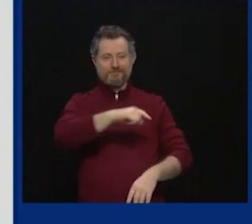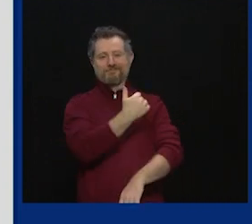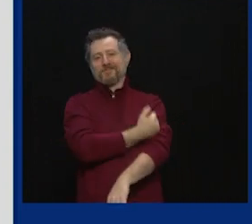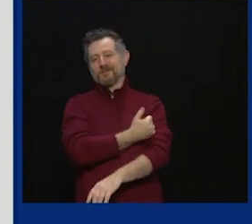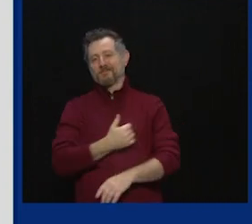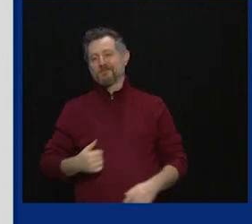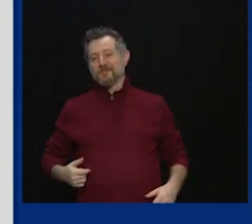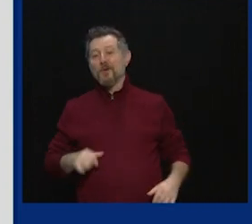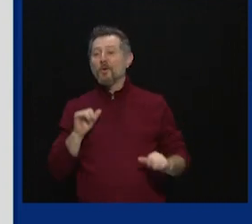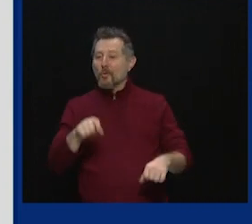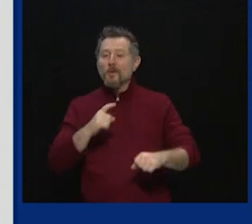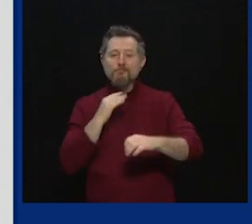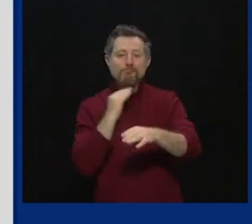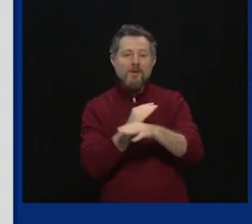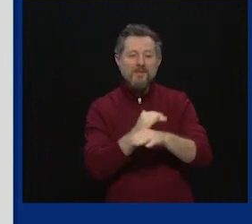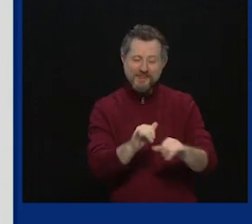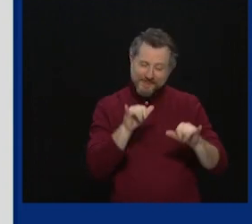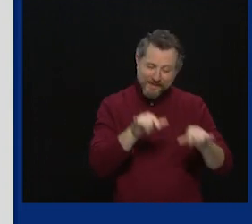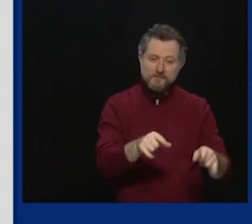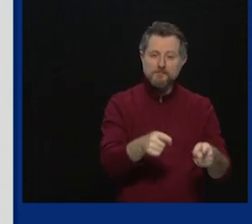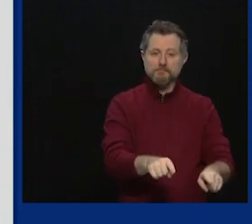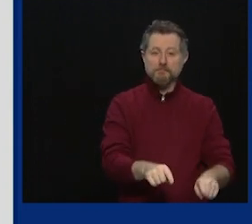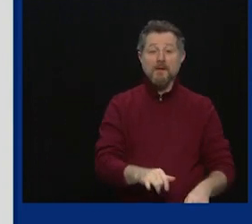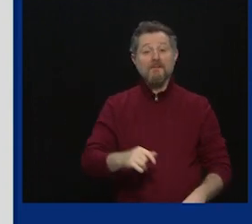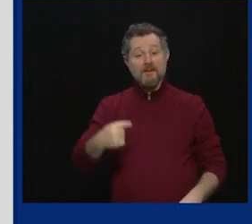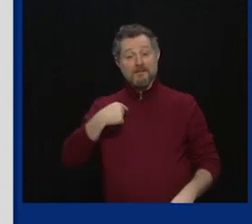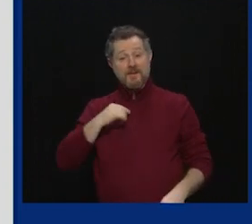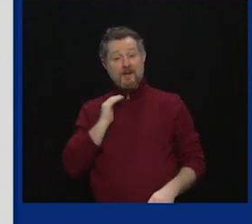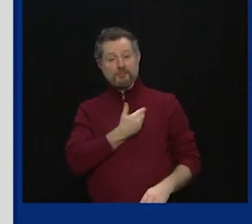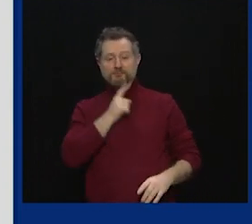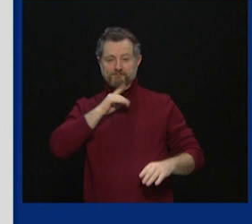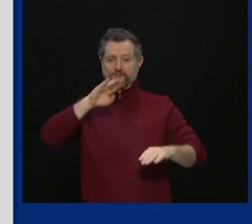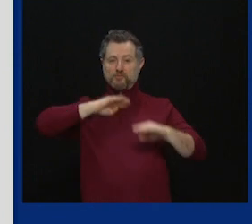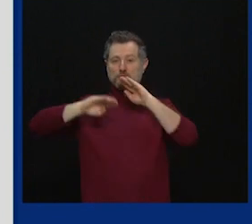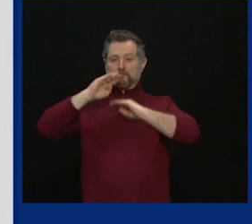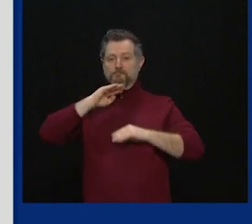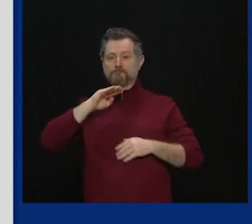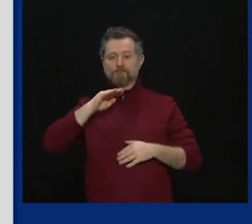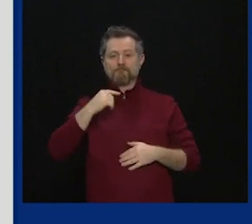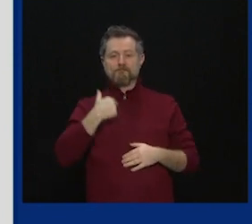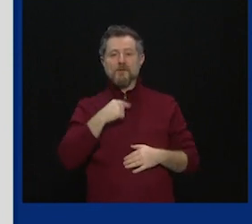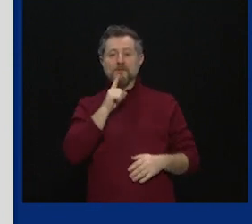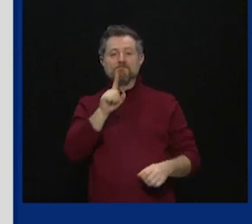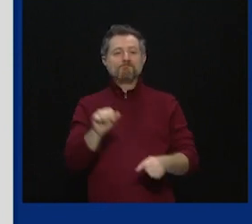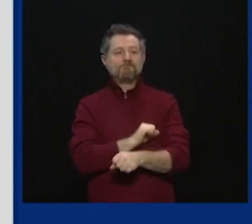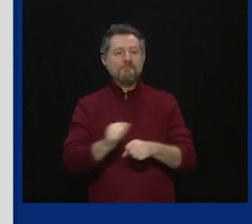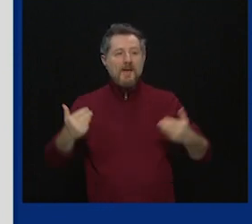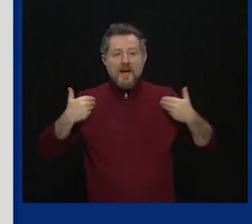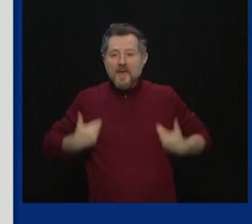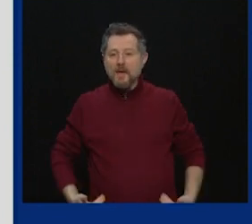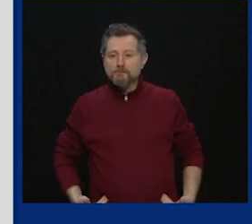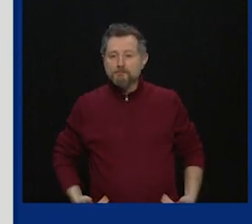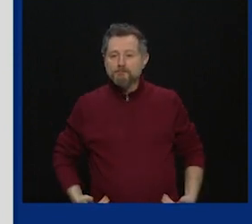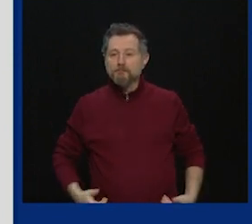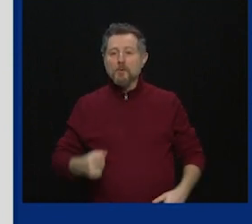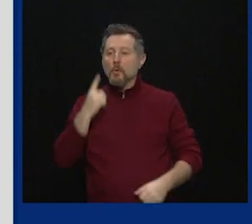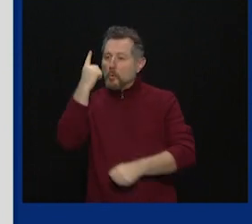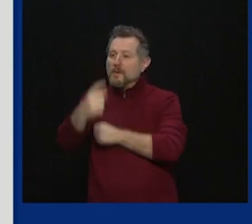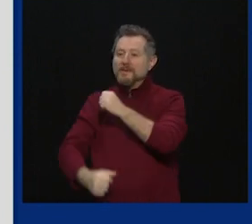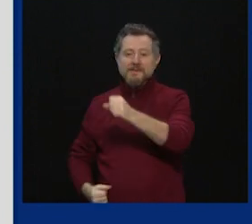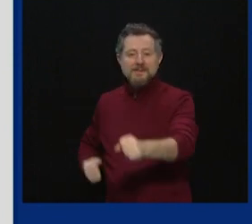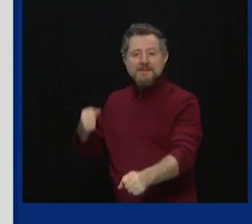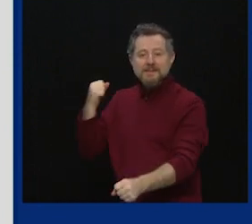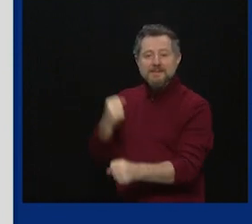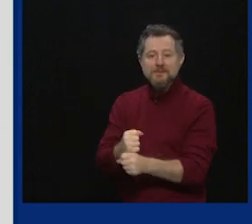a little frustrated, perhaps I am. This did not have to be the case 1 year after this